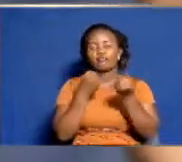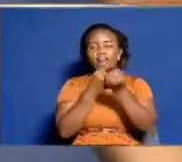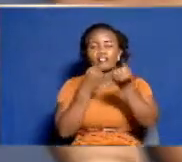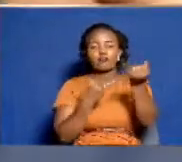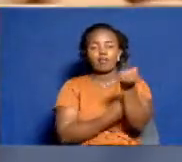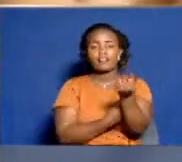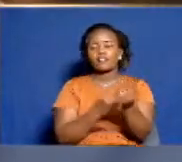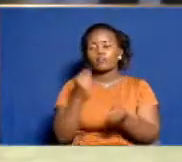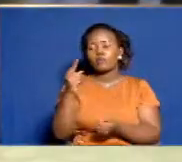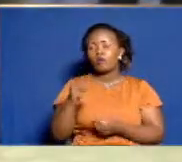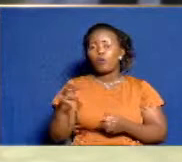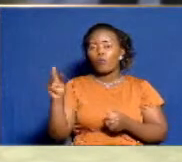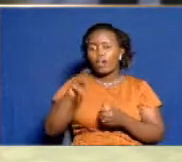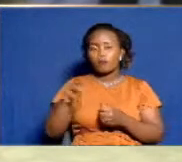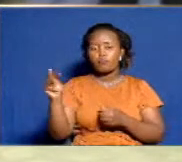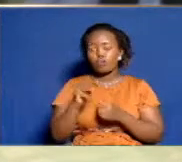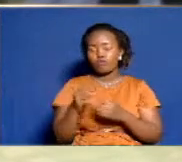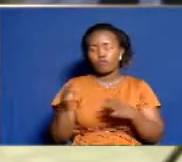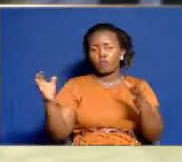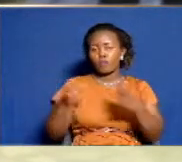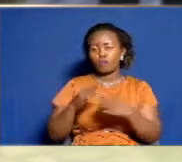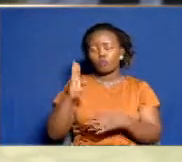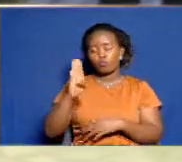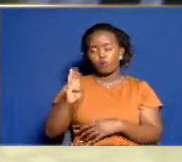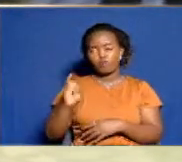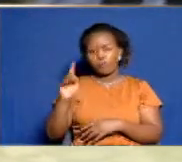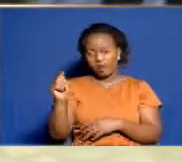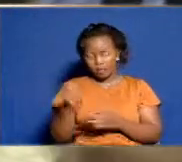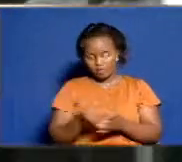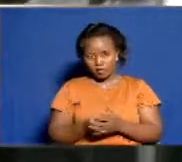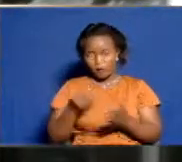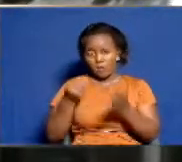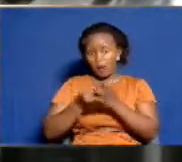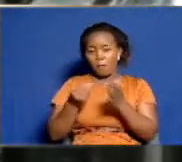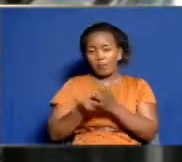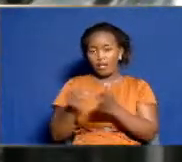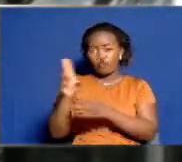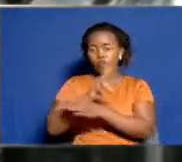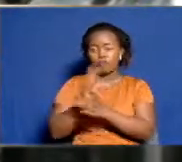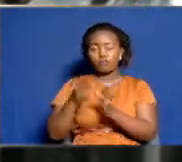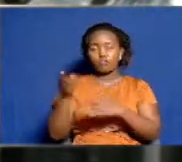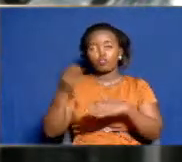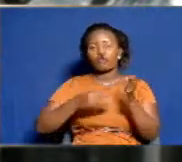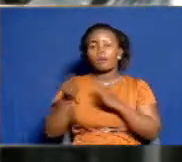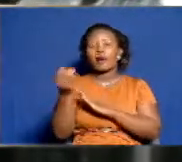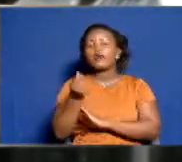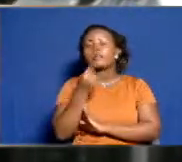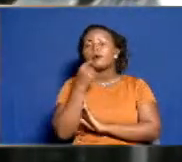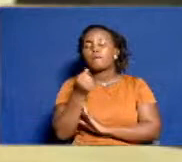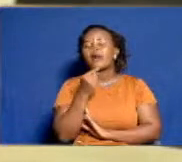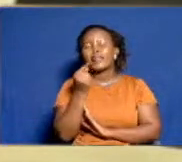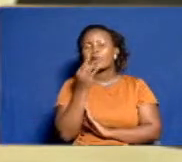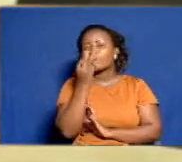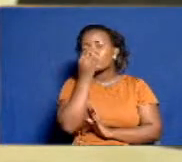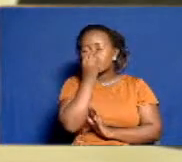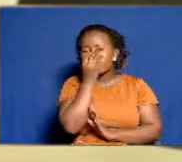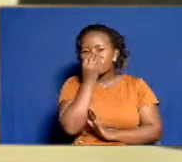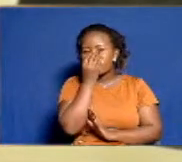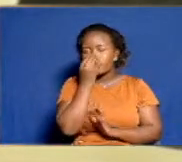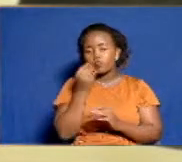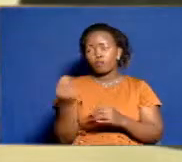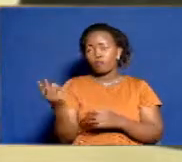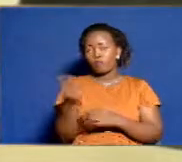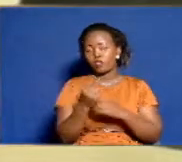shillings donation from a betting firm. The funds will be used to purchase medical oxygen tanks and assorted medical equipment for the